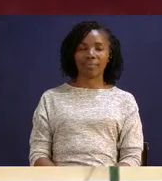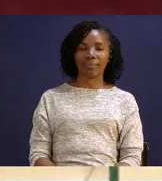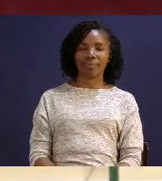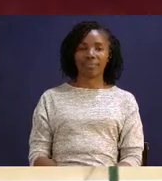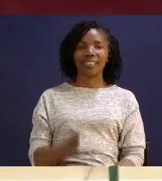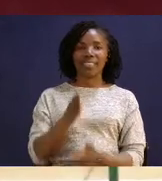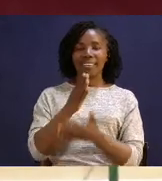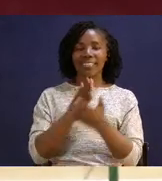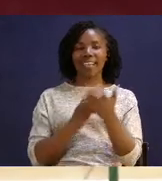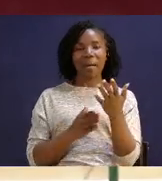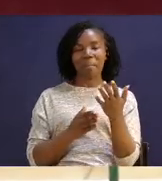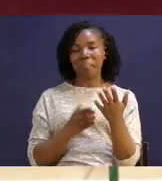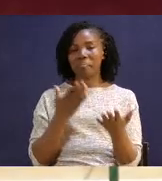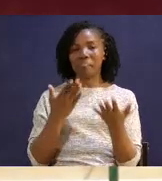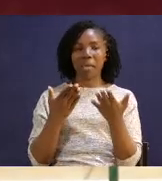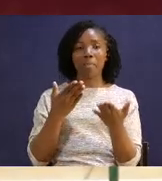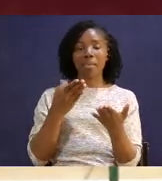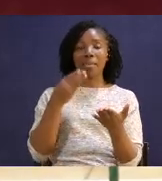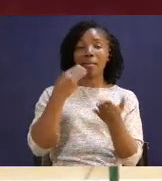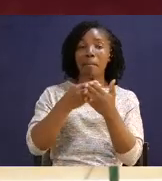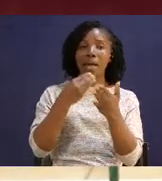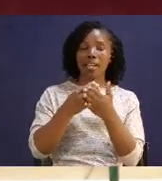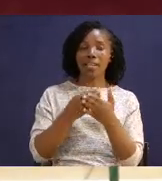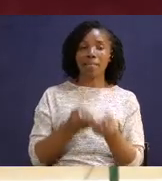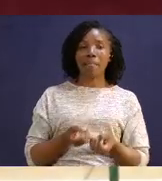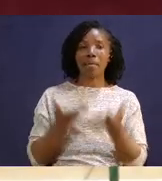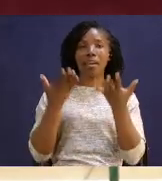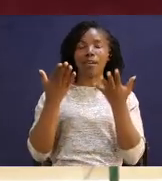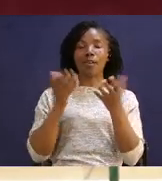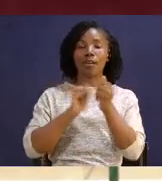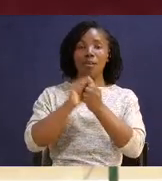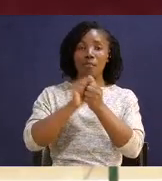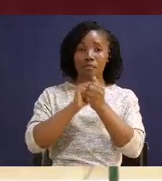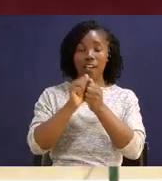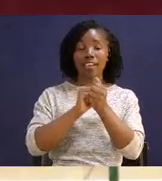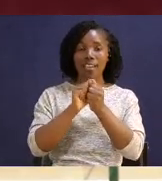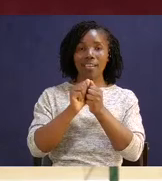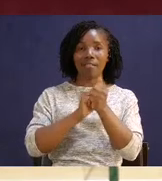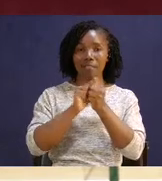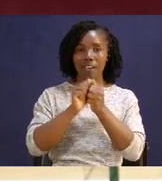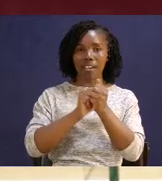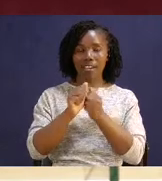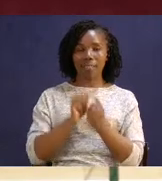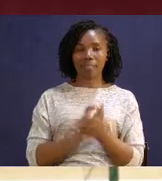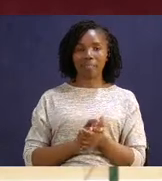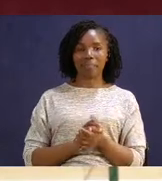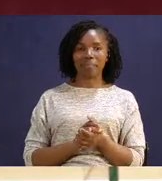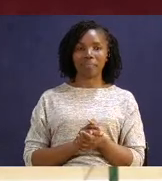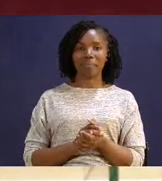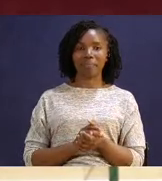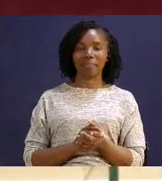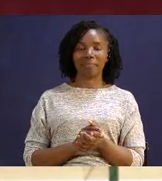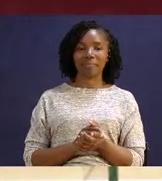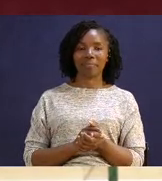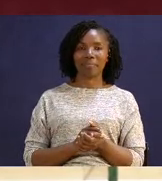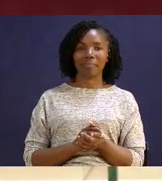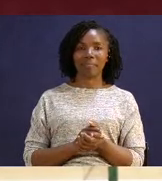Some of it will be a financial breakthrough. Friday. Mark this space. Friday.